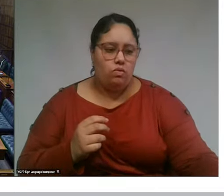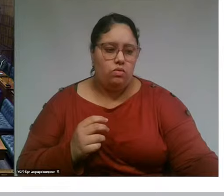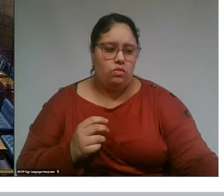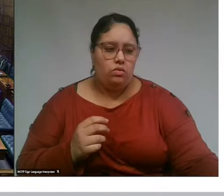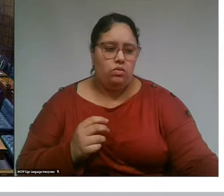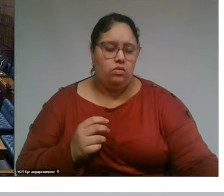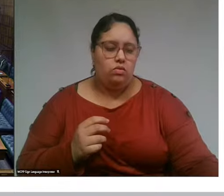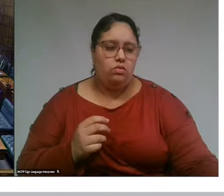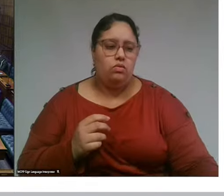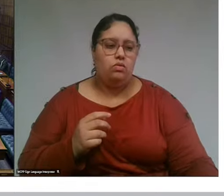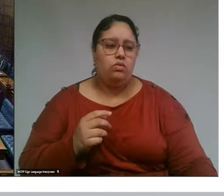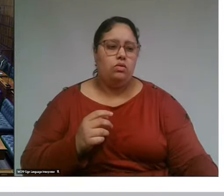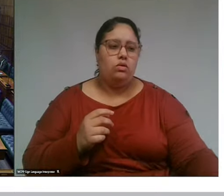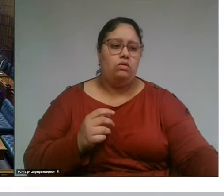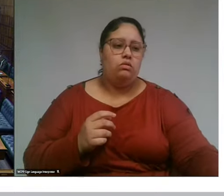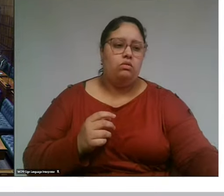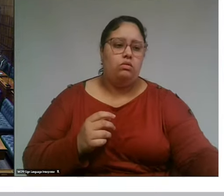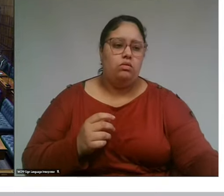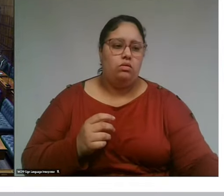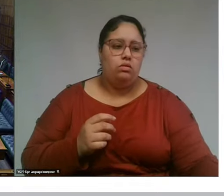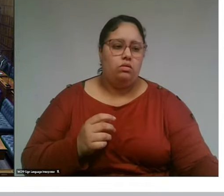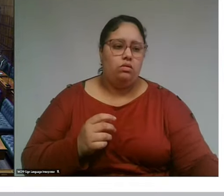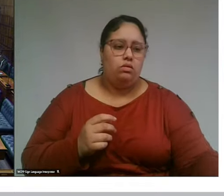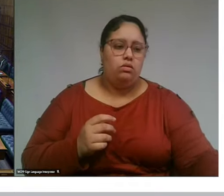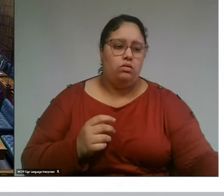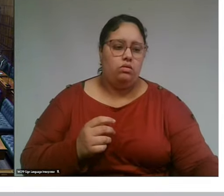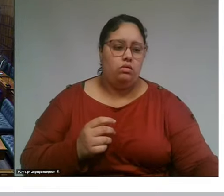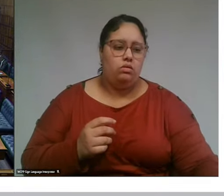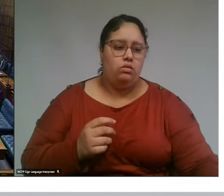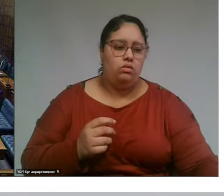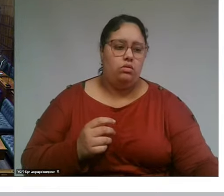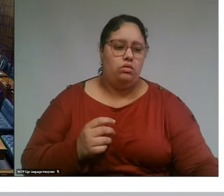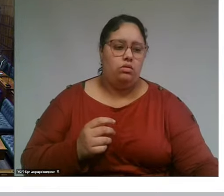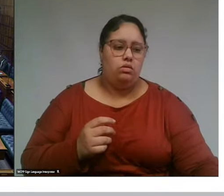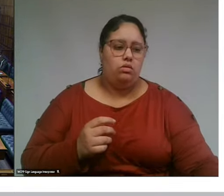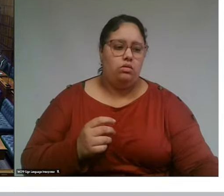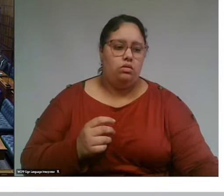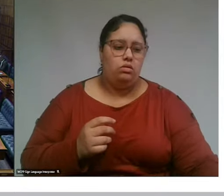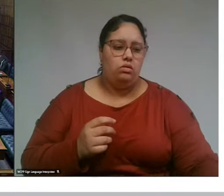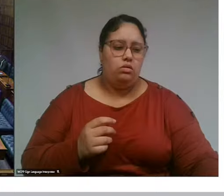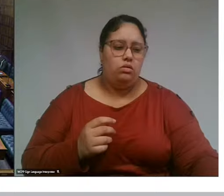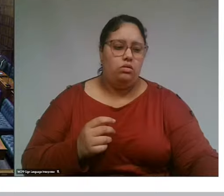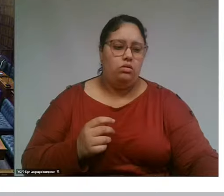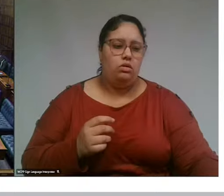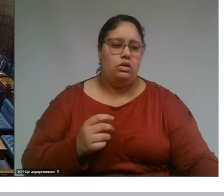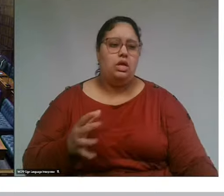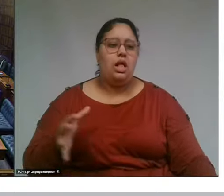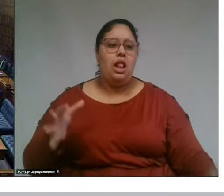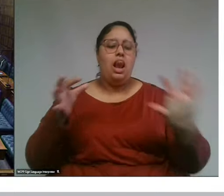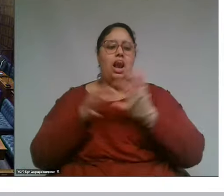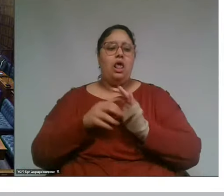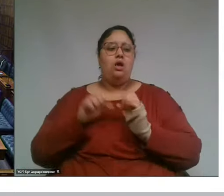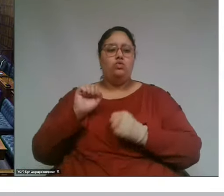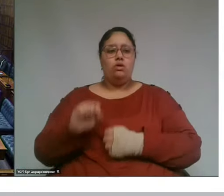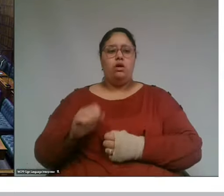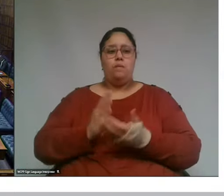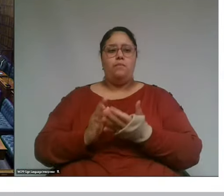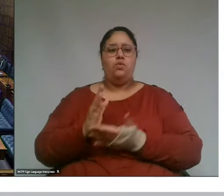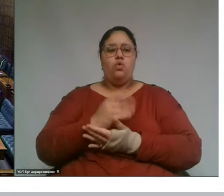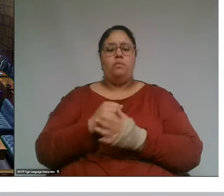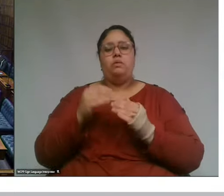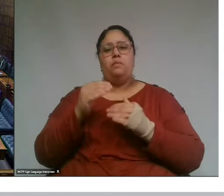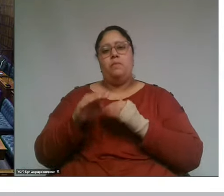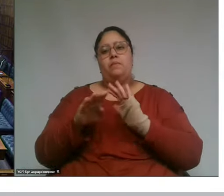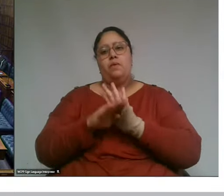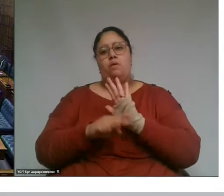um linked to this um Renewables procurement program of